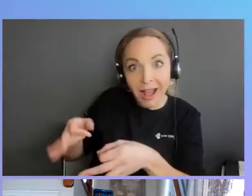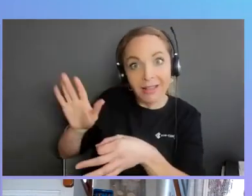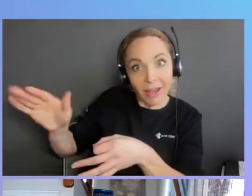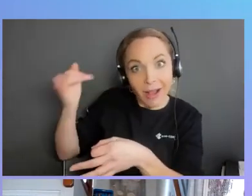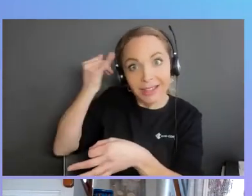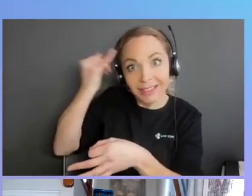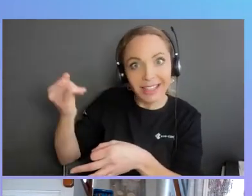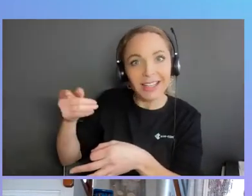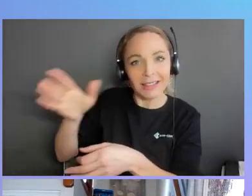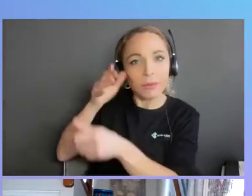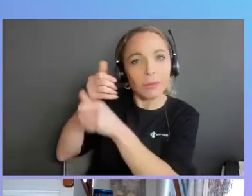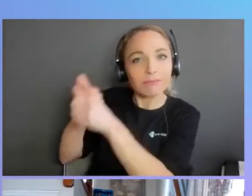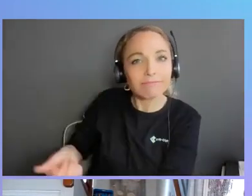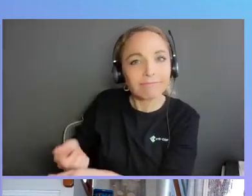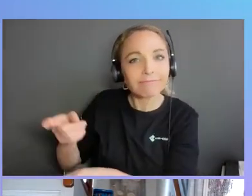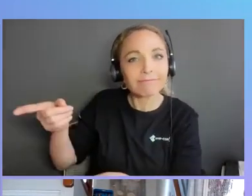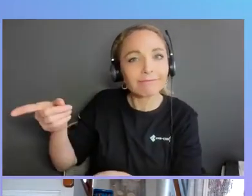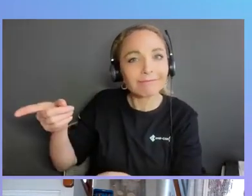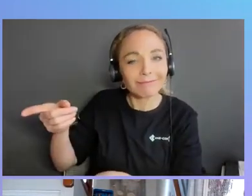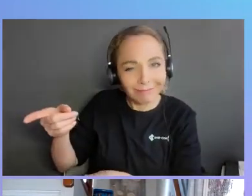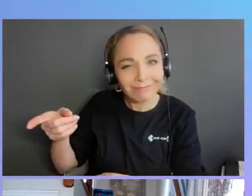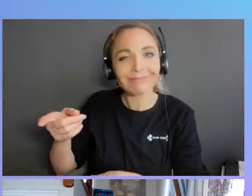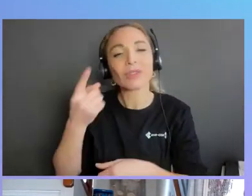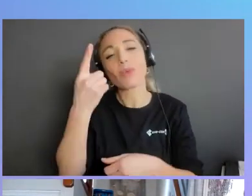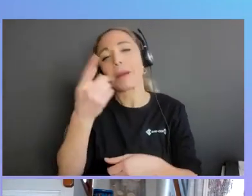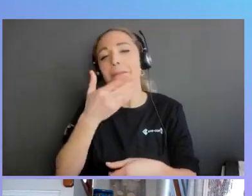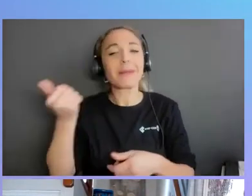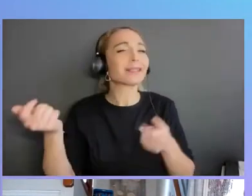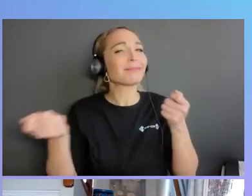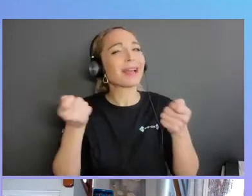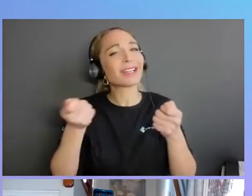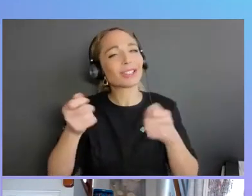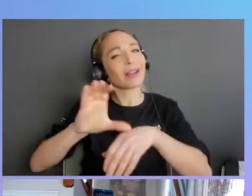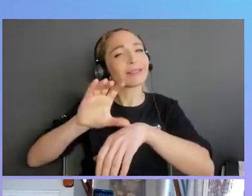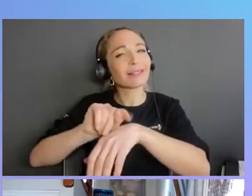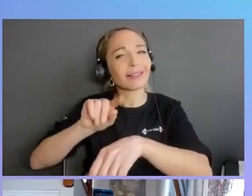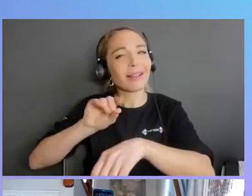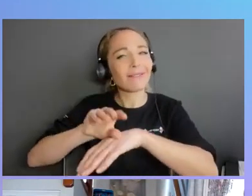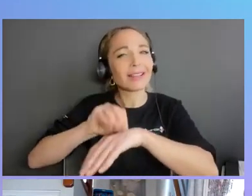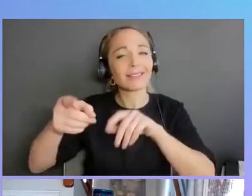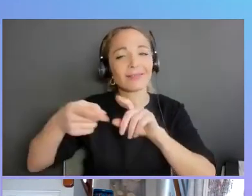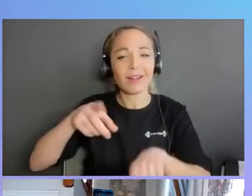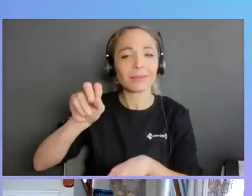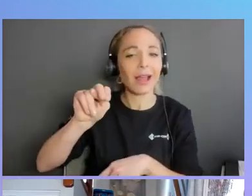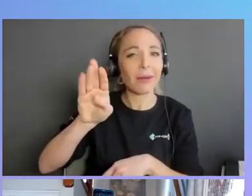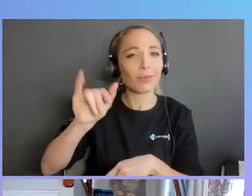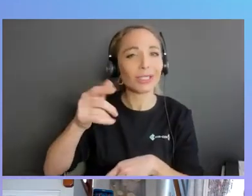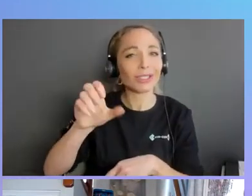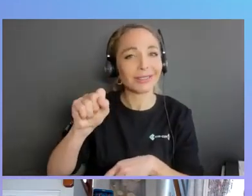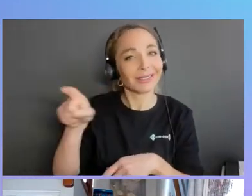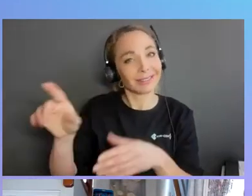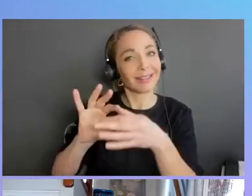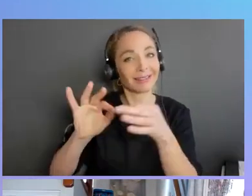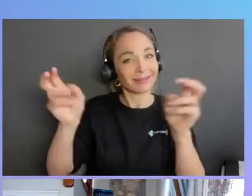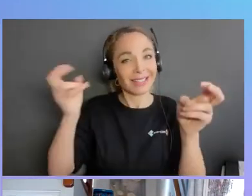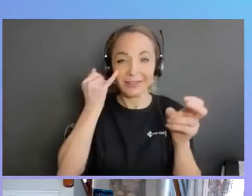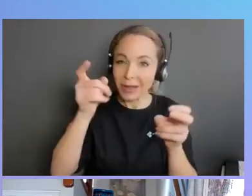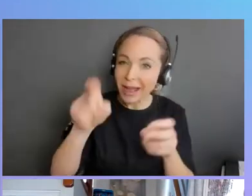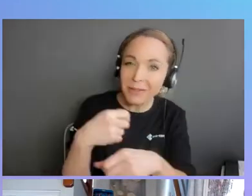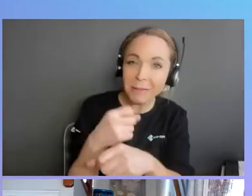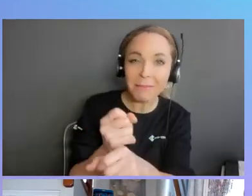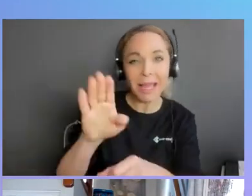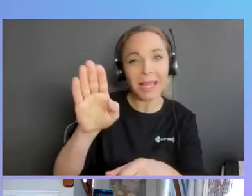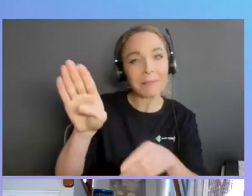One of the best pieces of management consulting advice I ever got was from a guy named Don Bridges. He said, if you ever have to make a business case, find out how